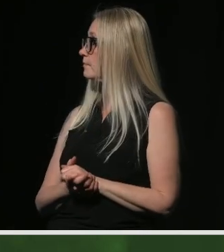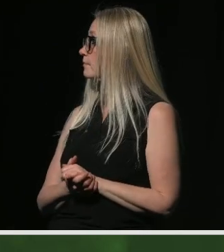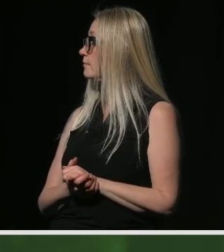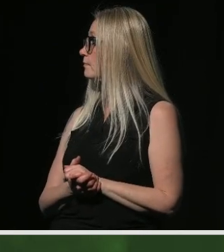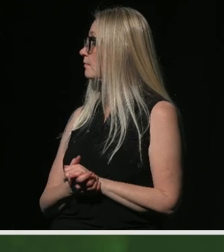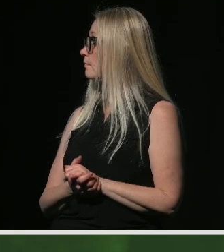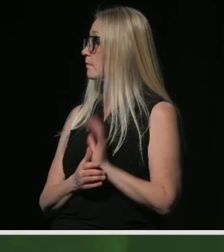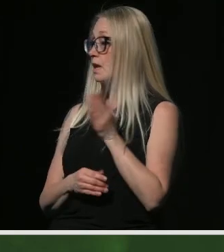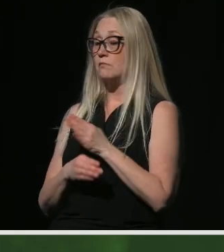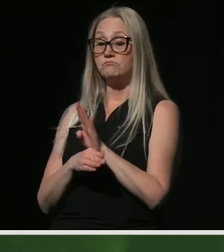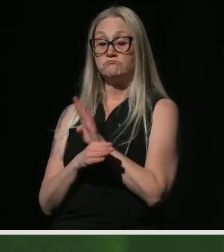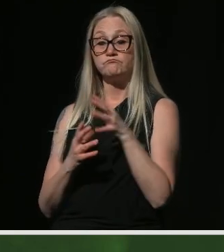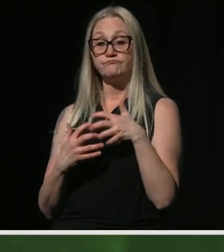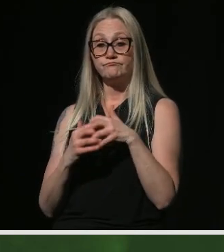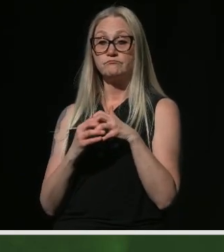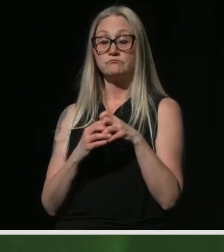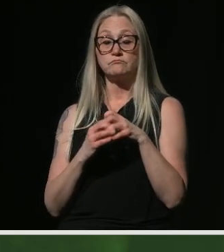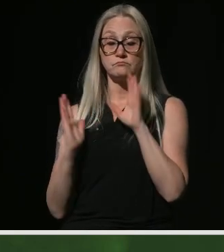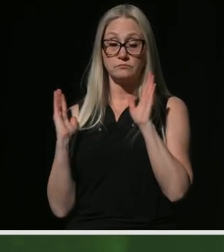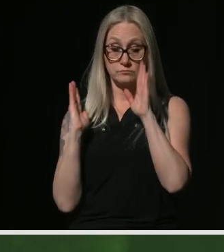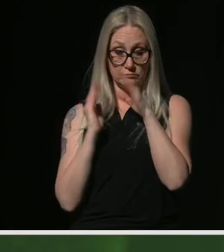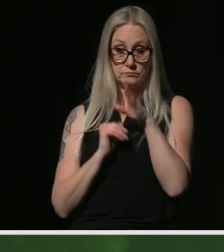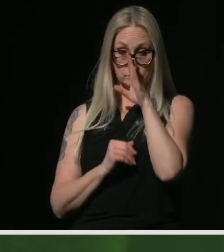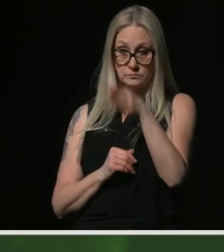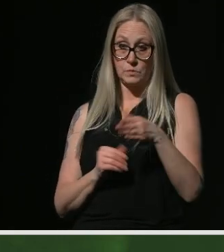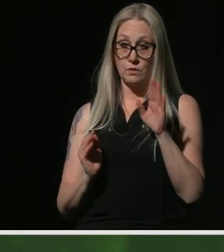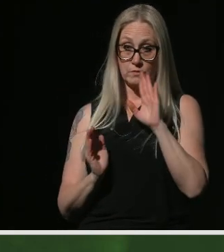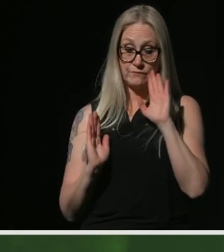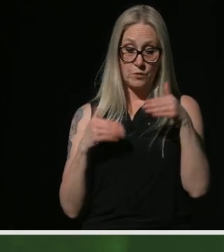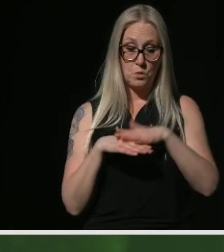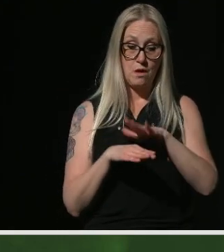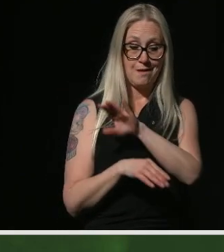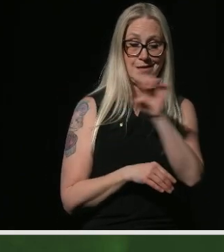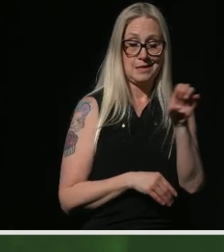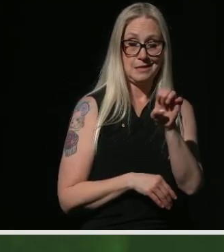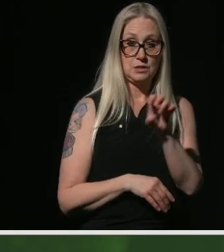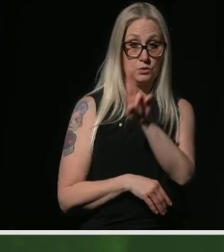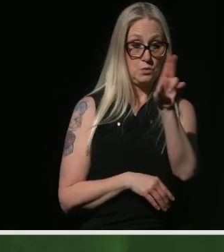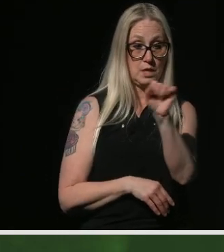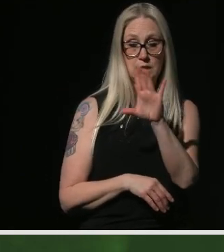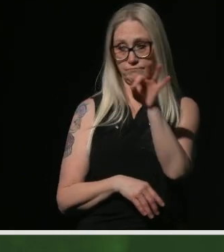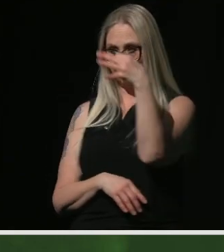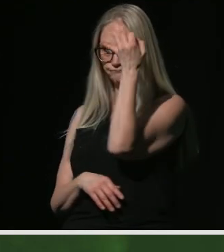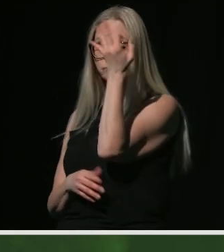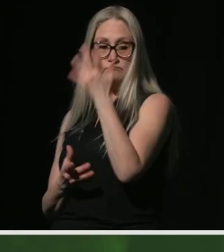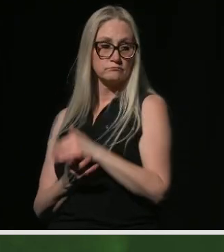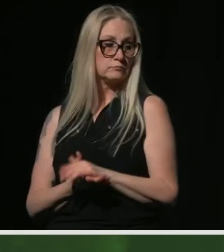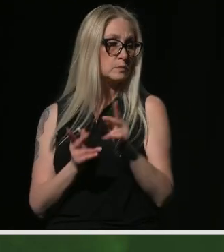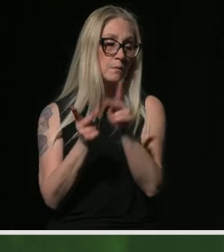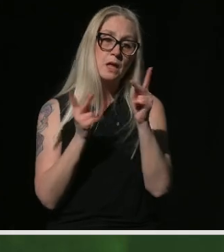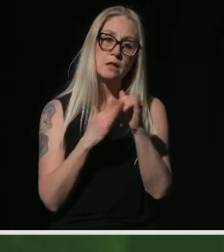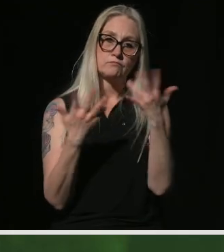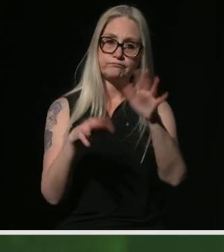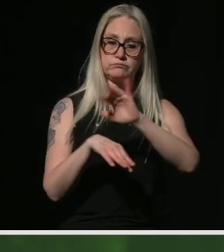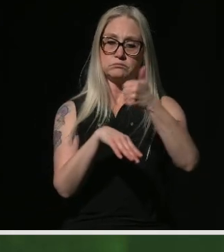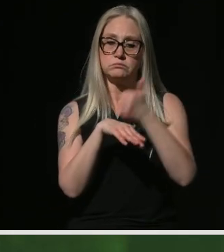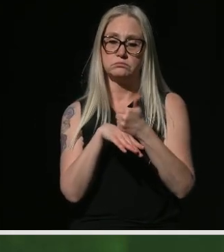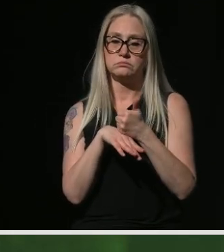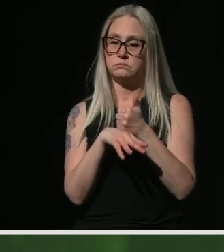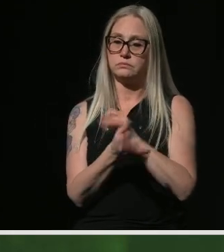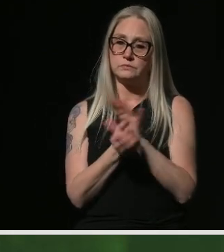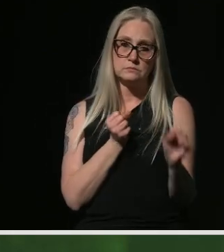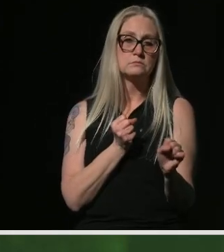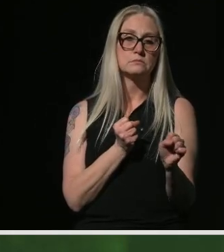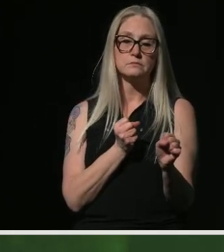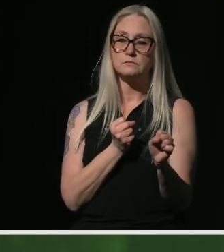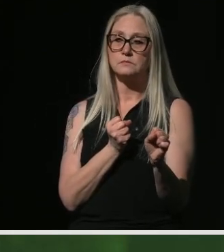path is pretty straightforward. We're initially focusing on the eastern US and the French markets. These are places that have had severe frost damage in the last few years,